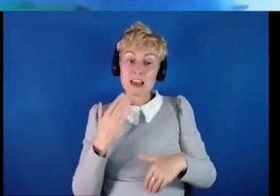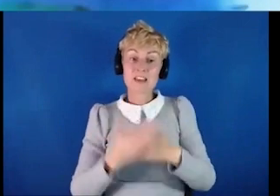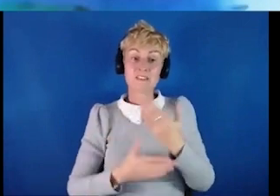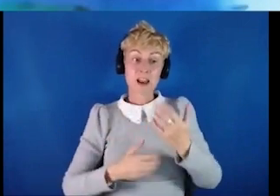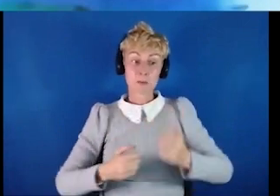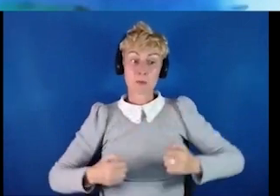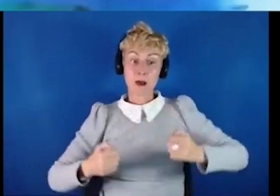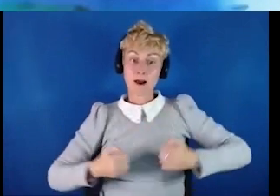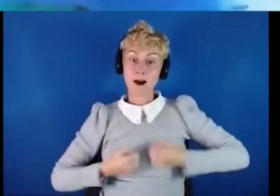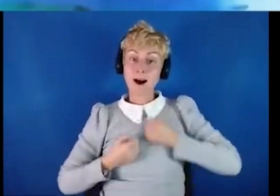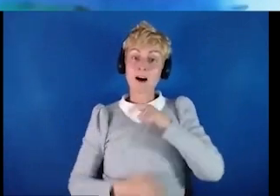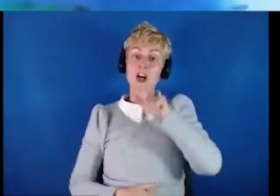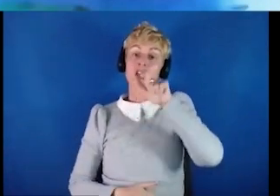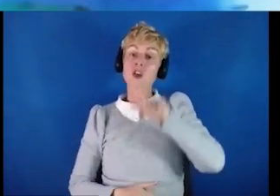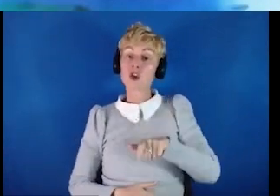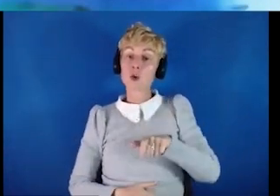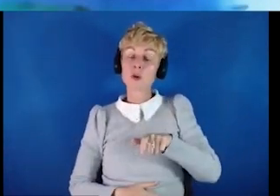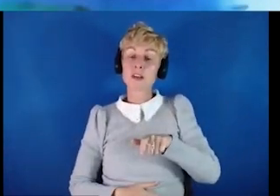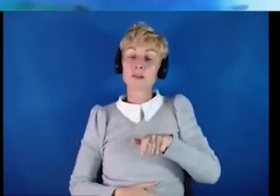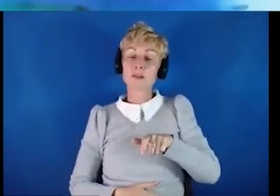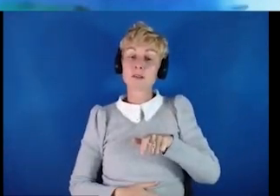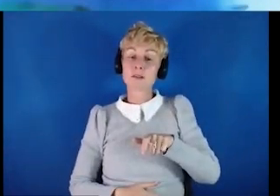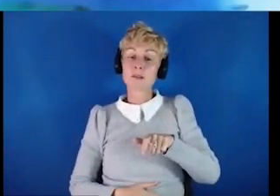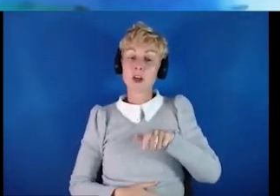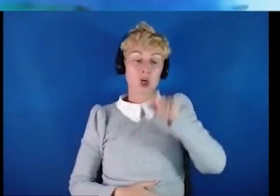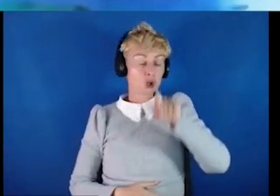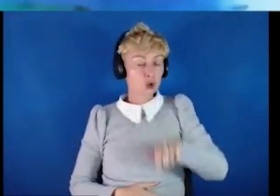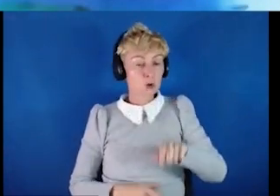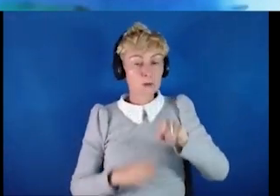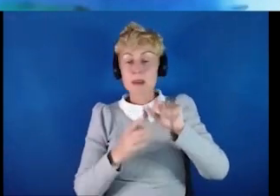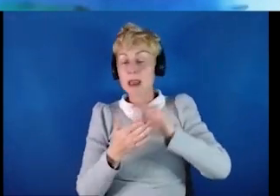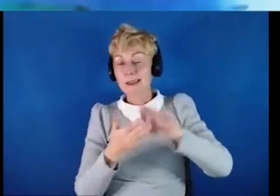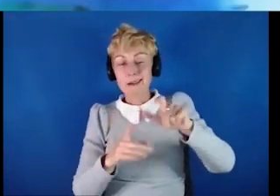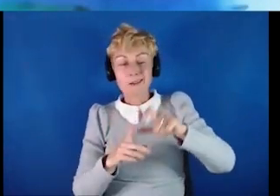so undergraduate students, master's students, PhD students,